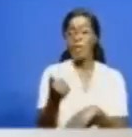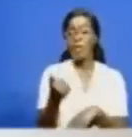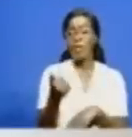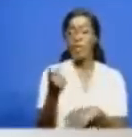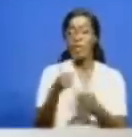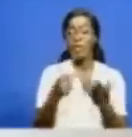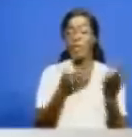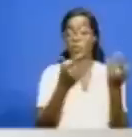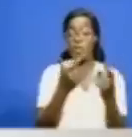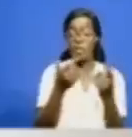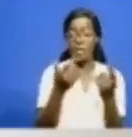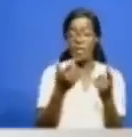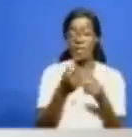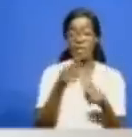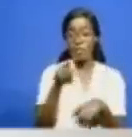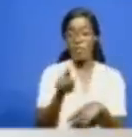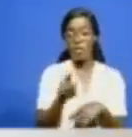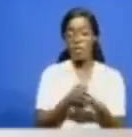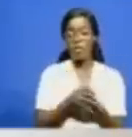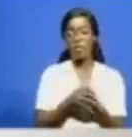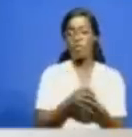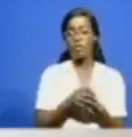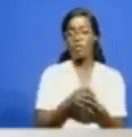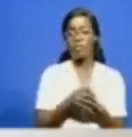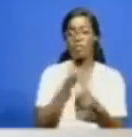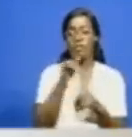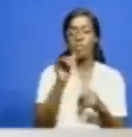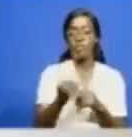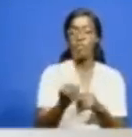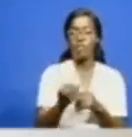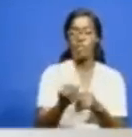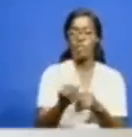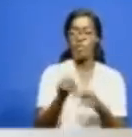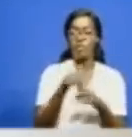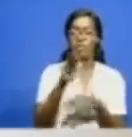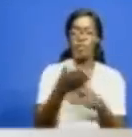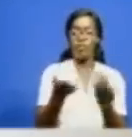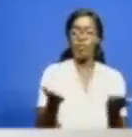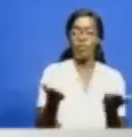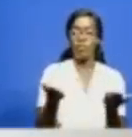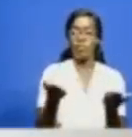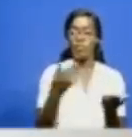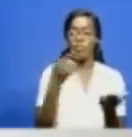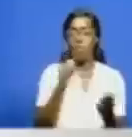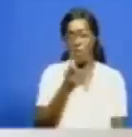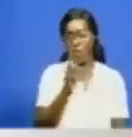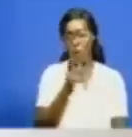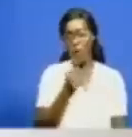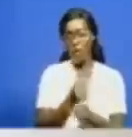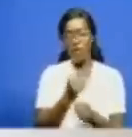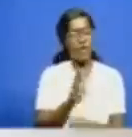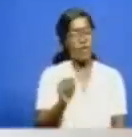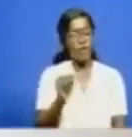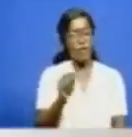he expected from himself. So it's not that he was out there saying, wewe fanya. What he